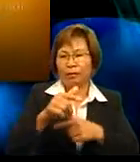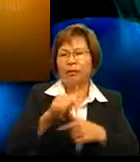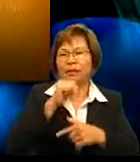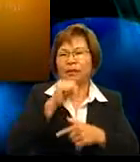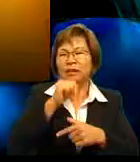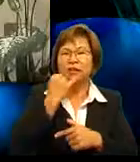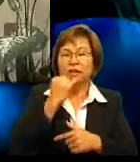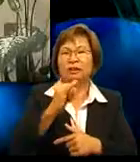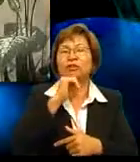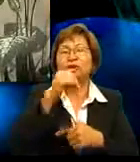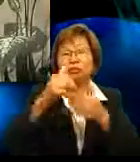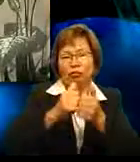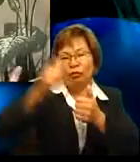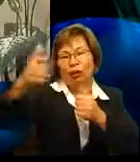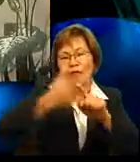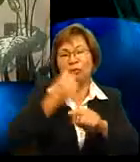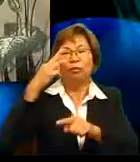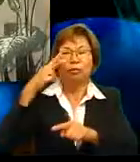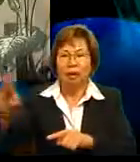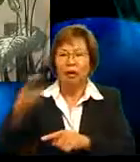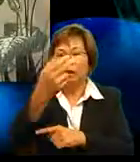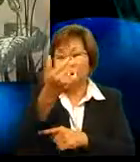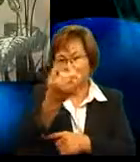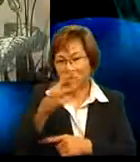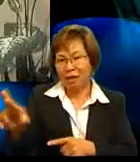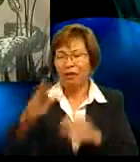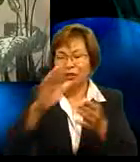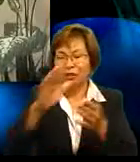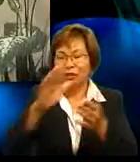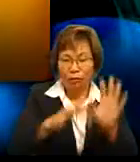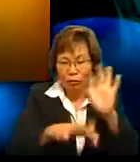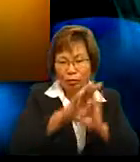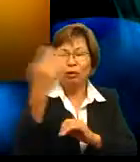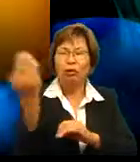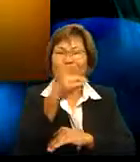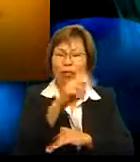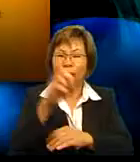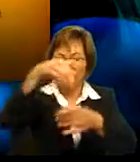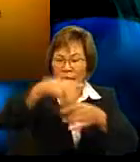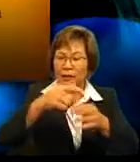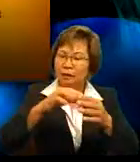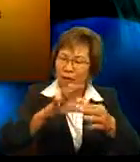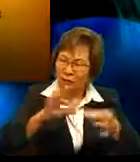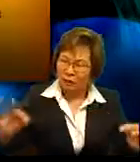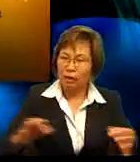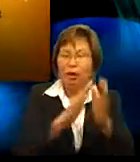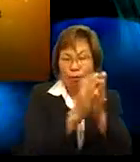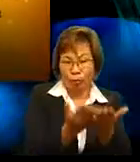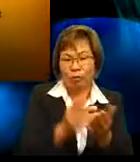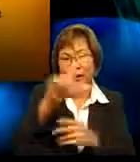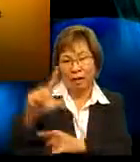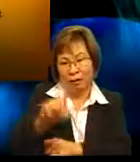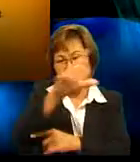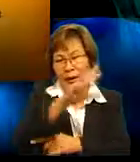school. Can you spot the common nouns in the sentences? They are books, the